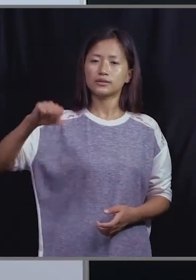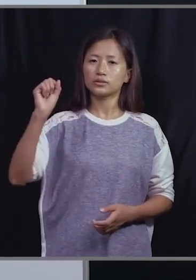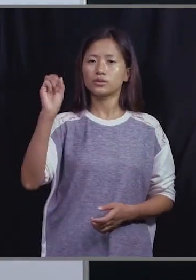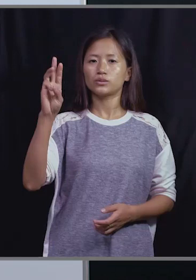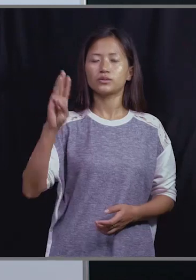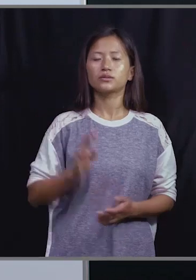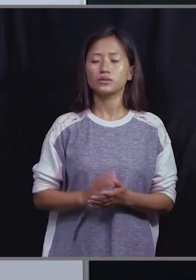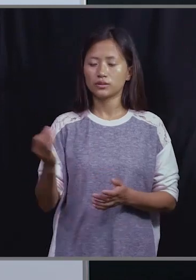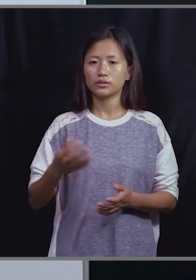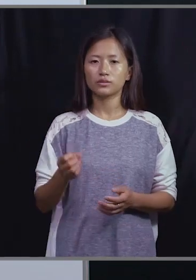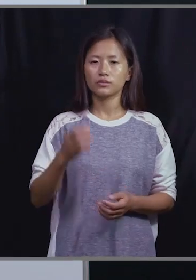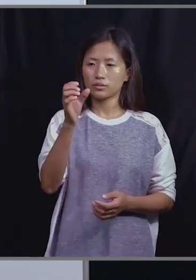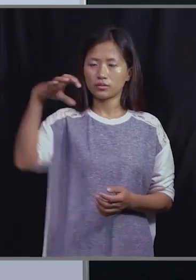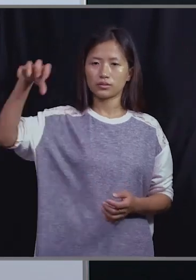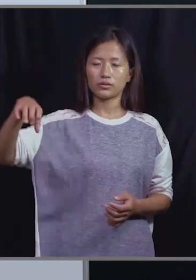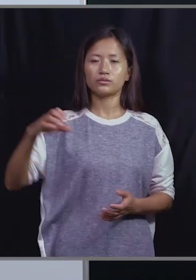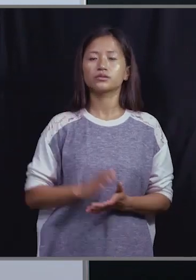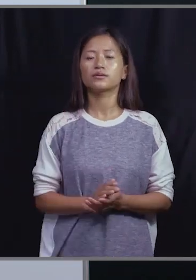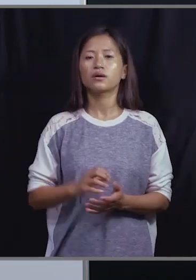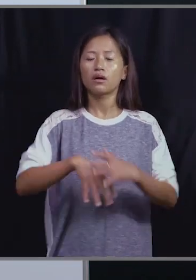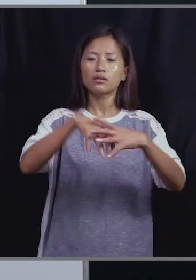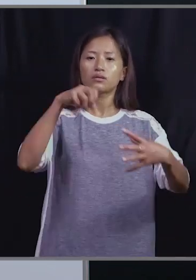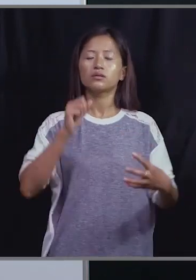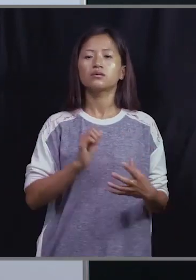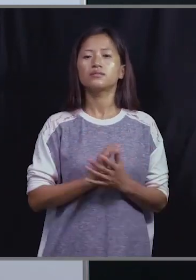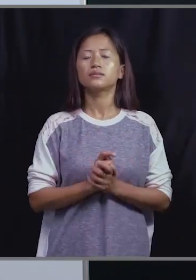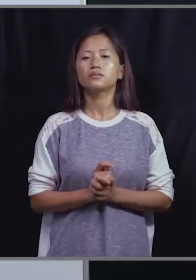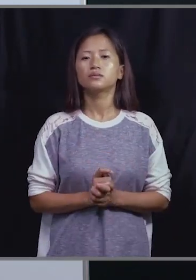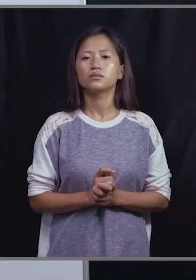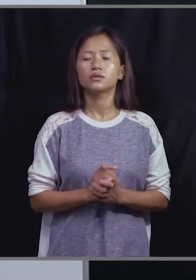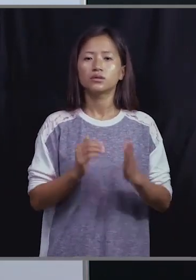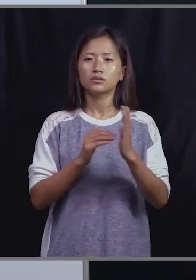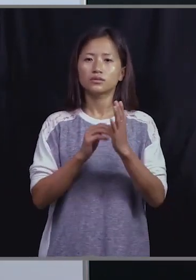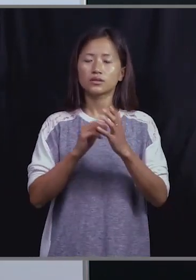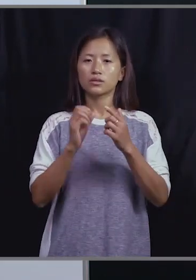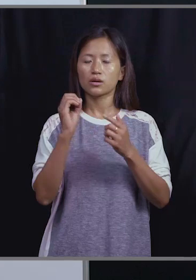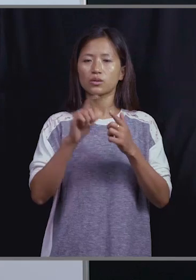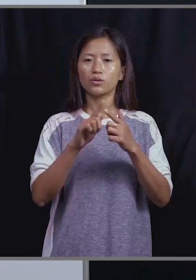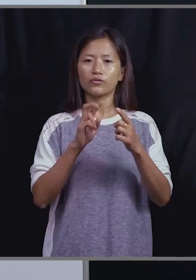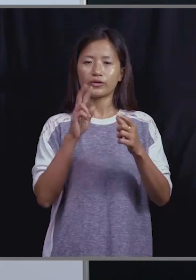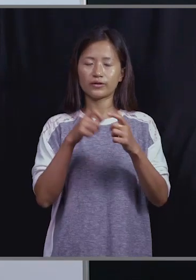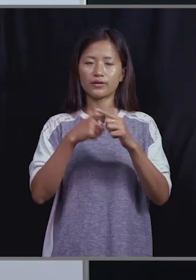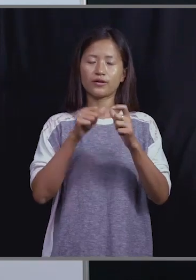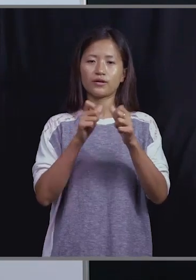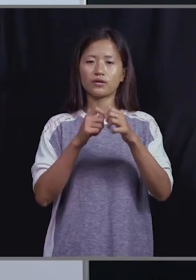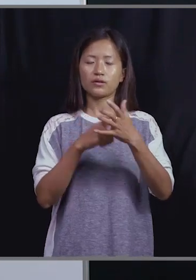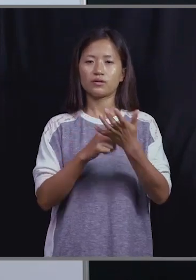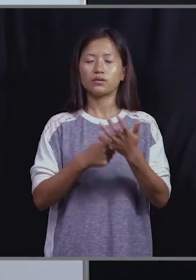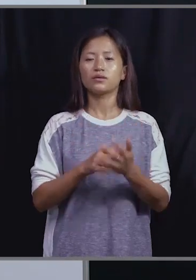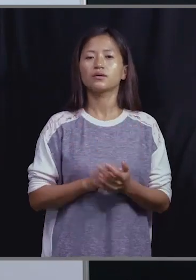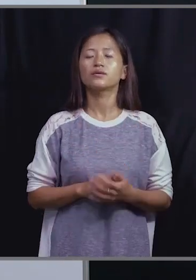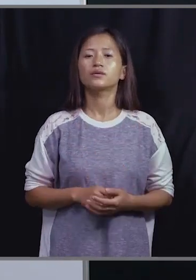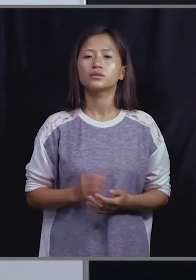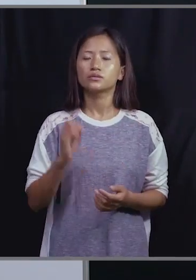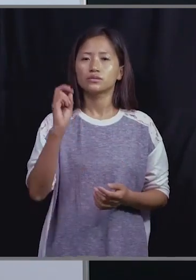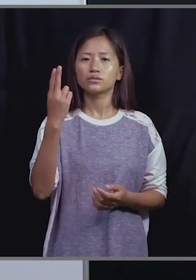countries, it was out from this Yugoslavia Republic, and we have 2 new